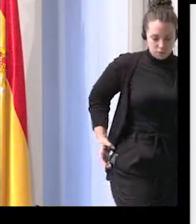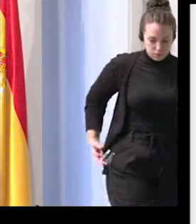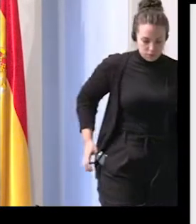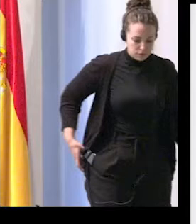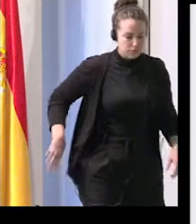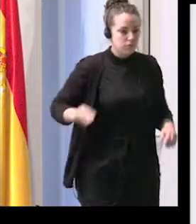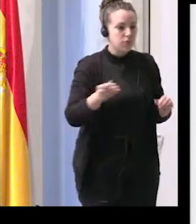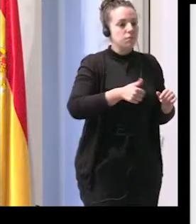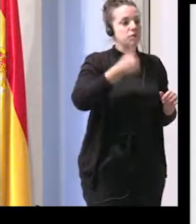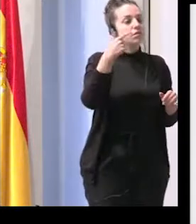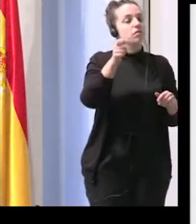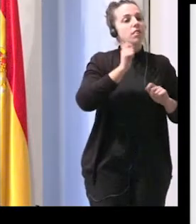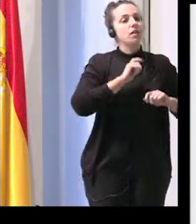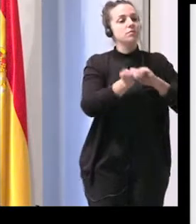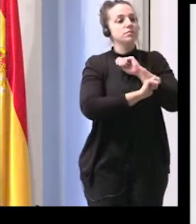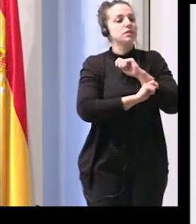that they have listening.